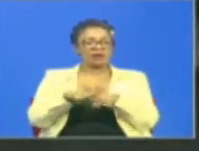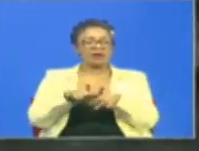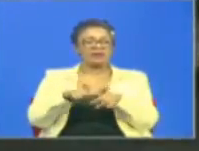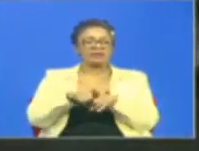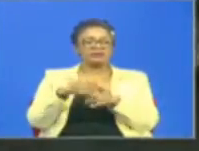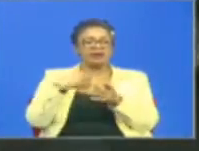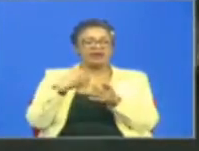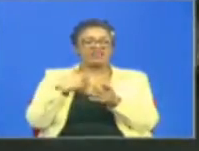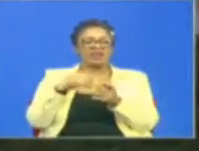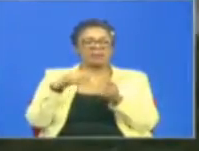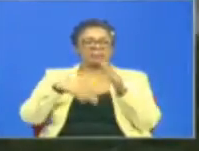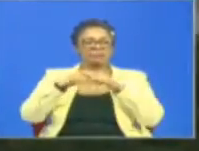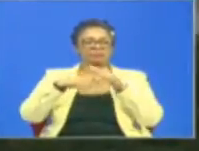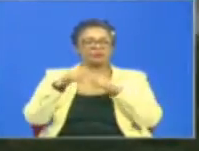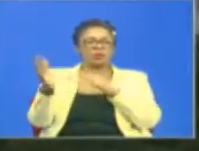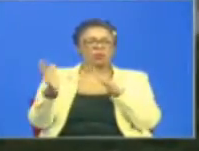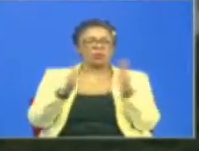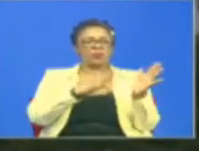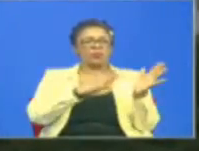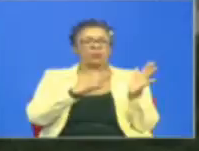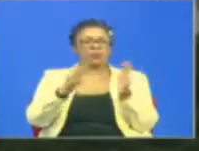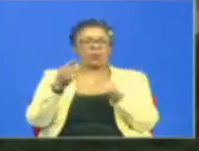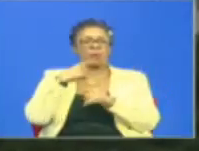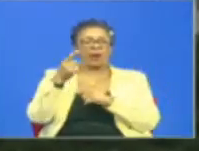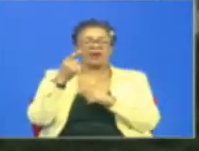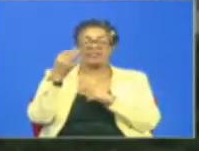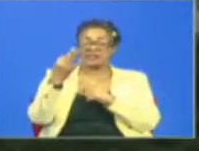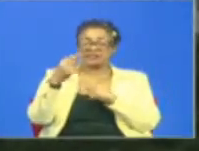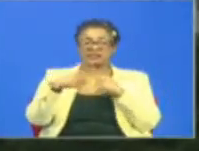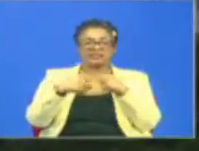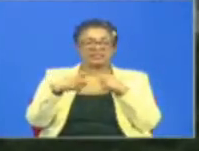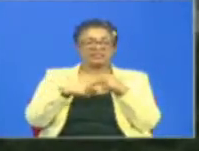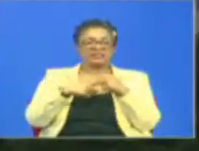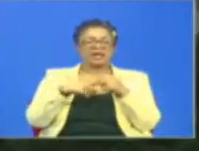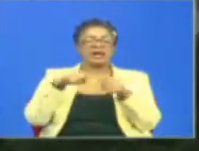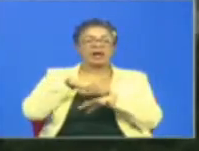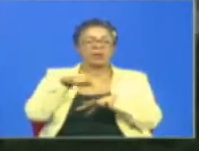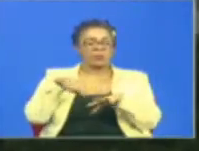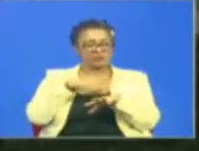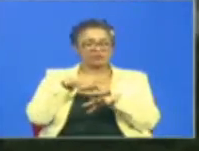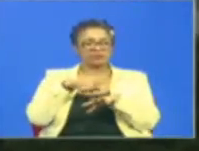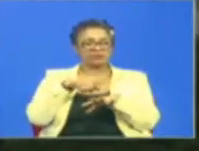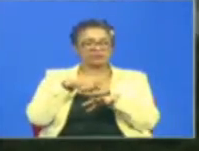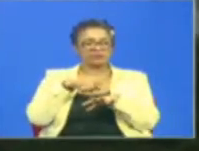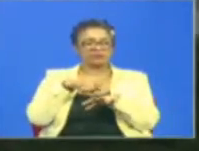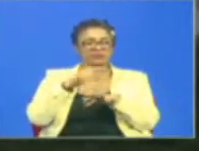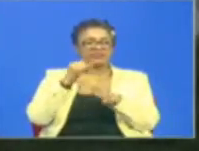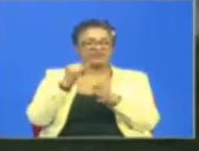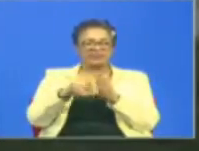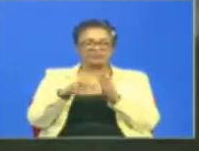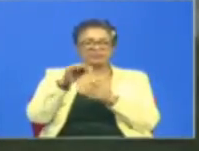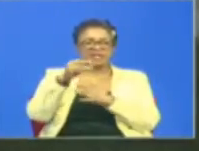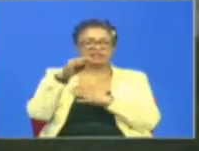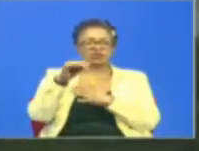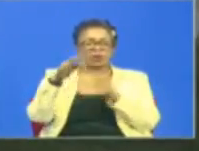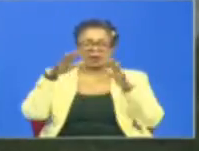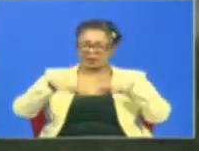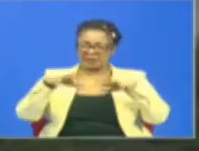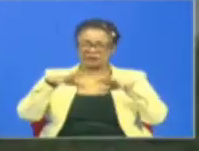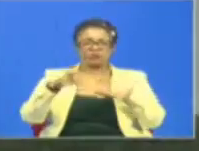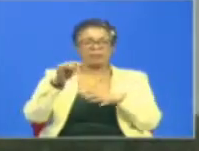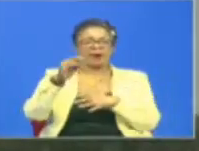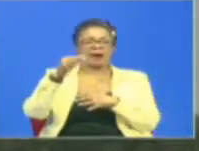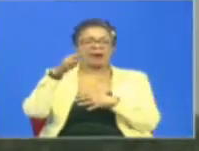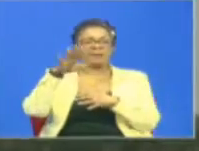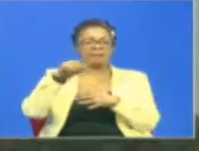maximum sustained winds of up to 136 kilometers an hour. It eventually dumped torrential rain on the Bahamas over